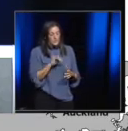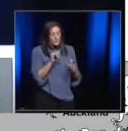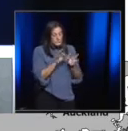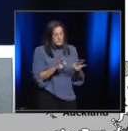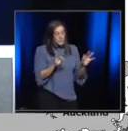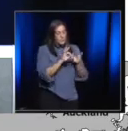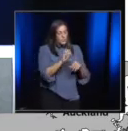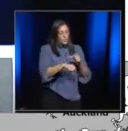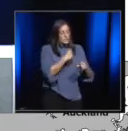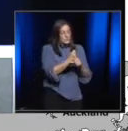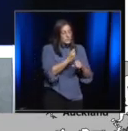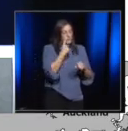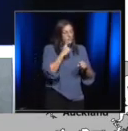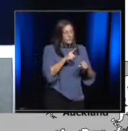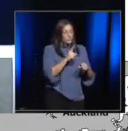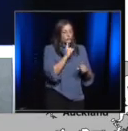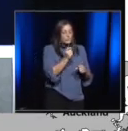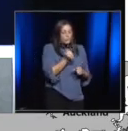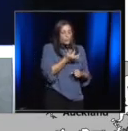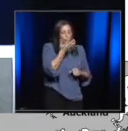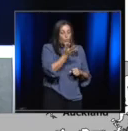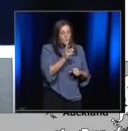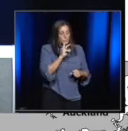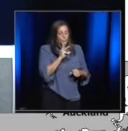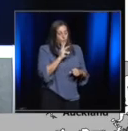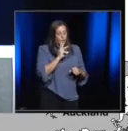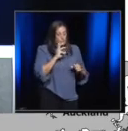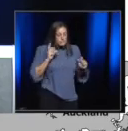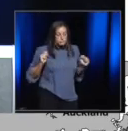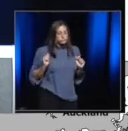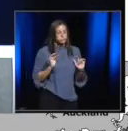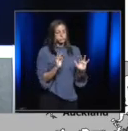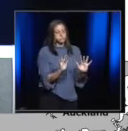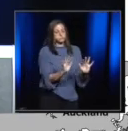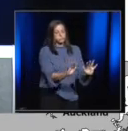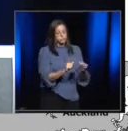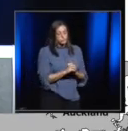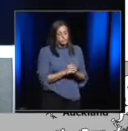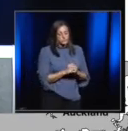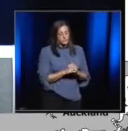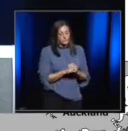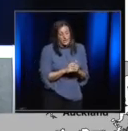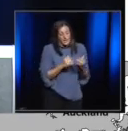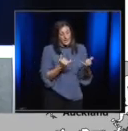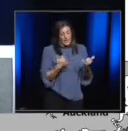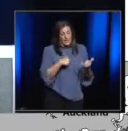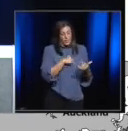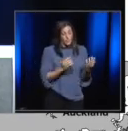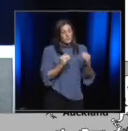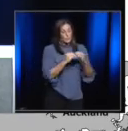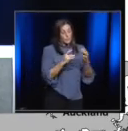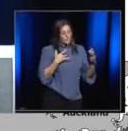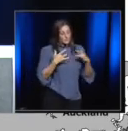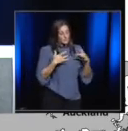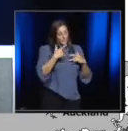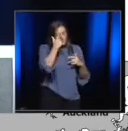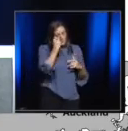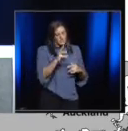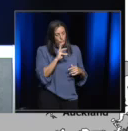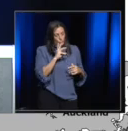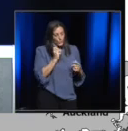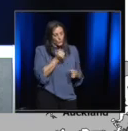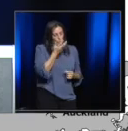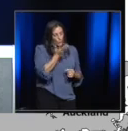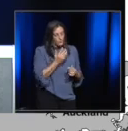by some really extreme warm ocean events, which are giving us some cause for concern.